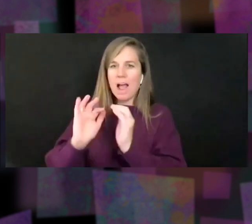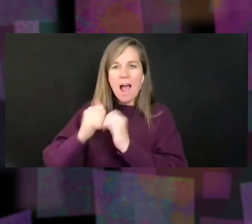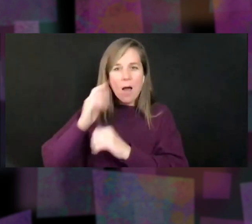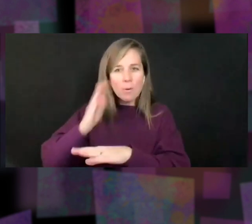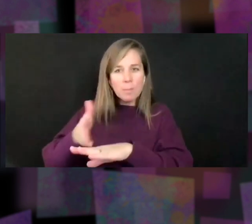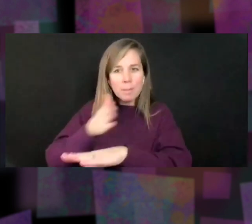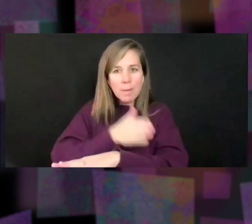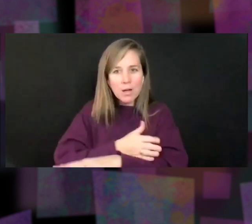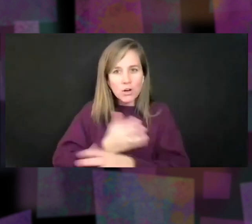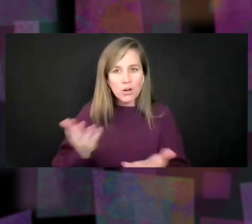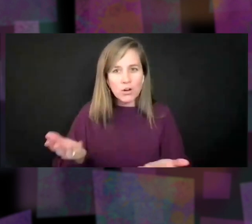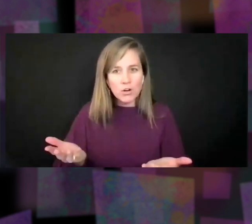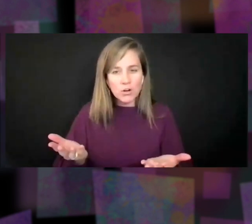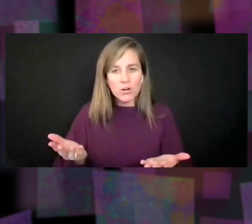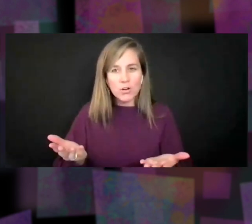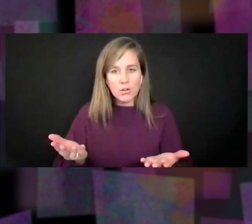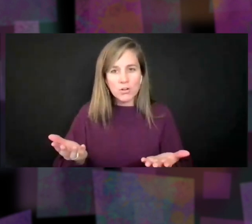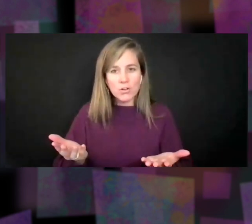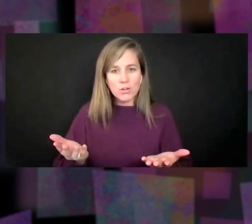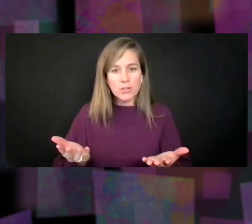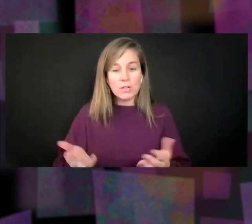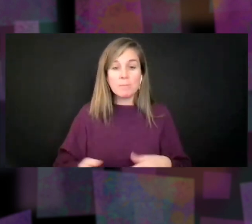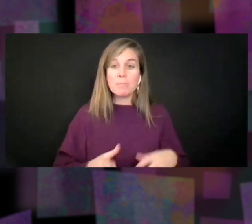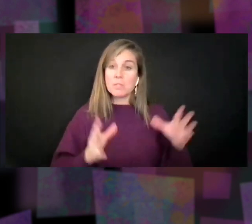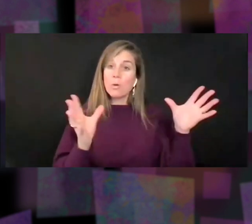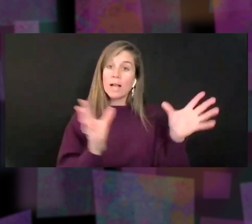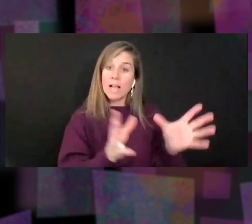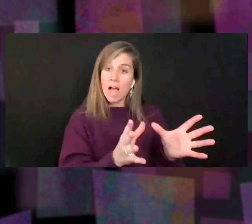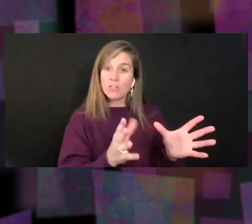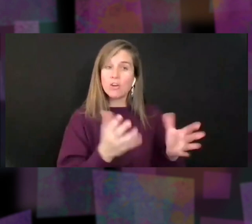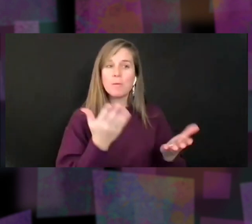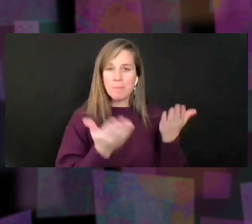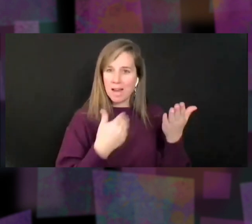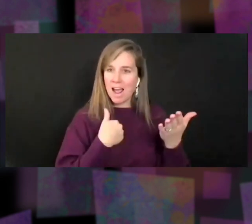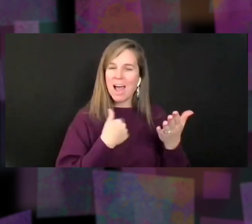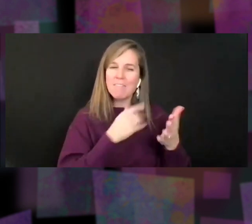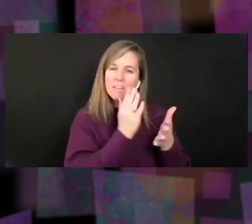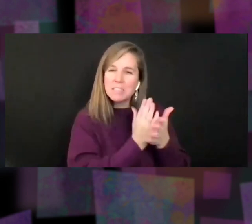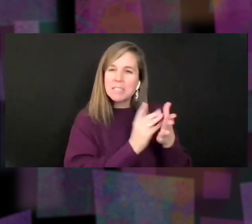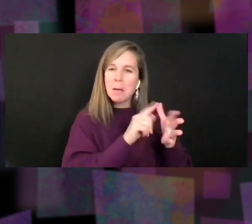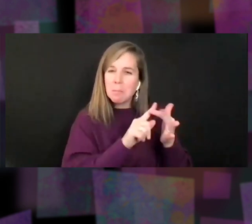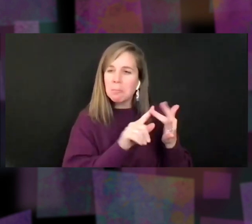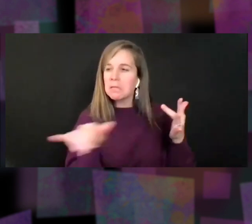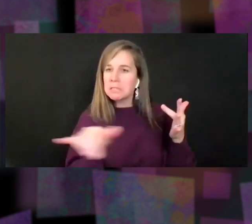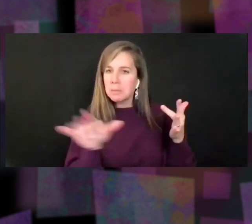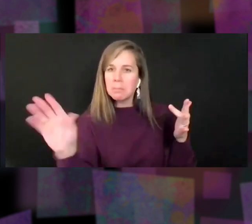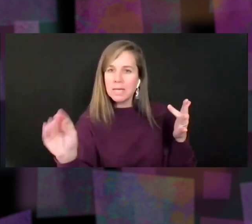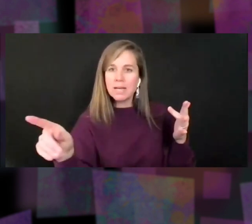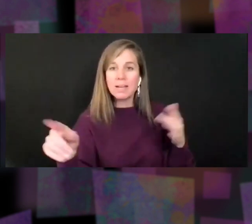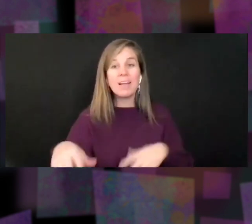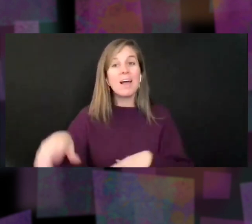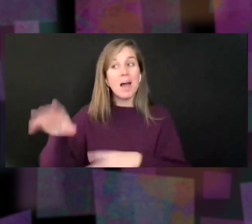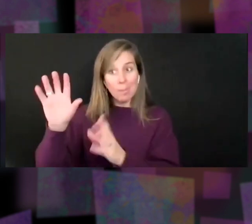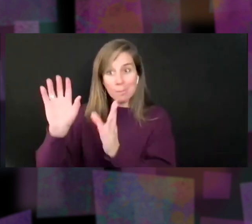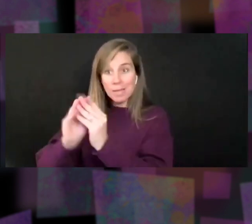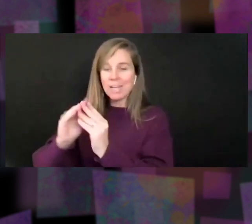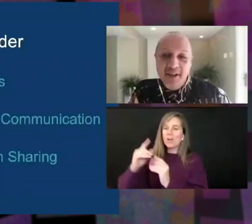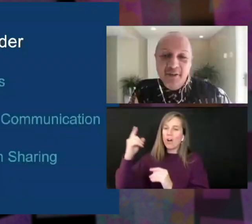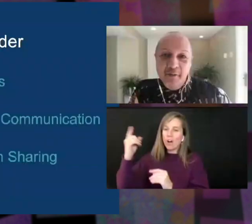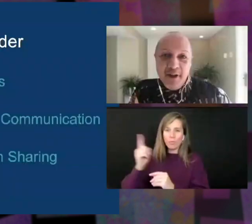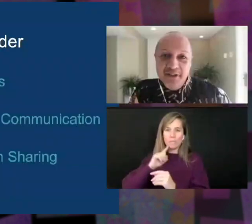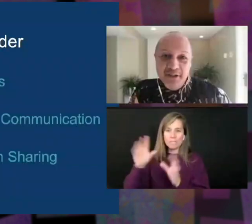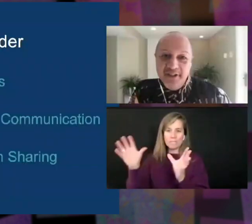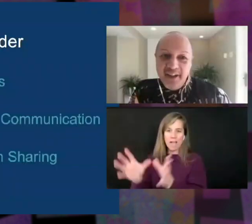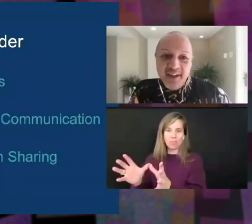I'm going to say it one more time. While a gathering might encompass elements of a meeting is always a gathering.